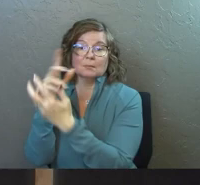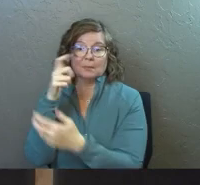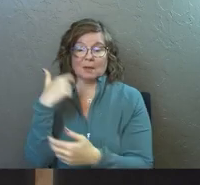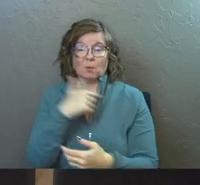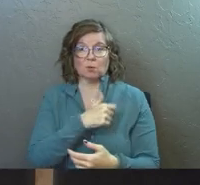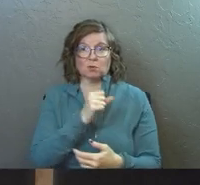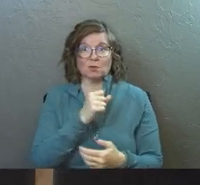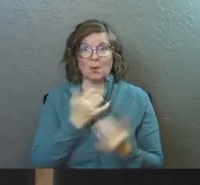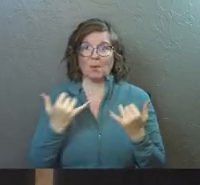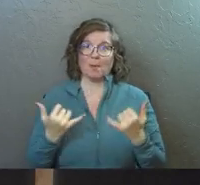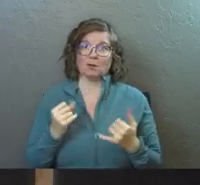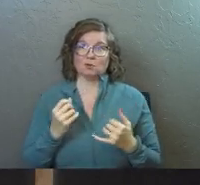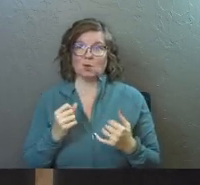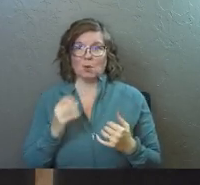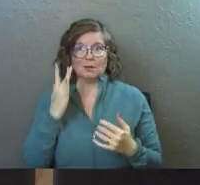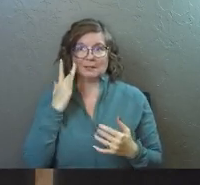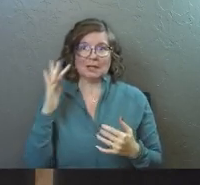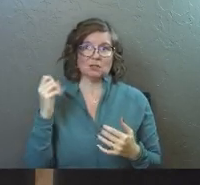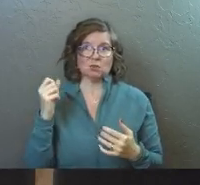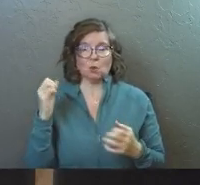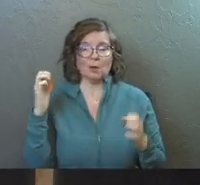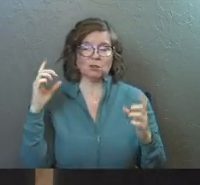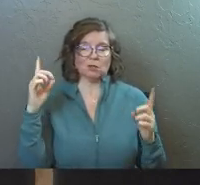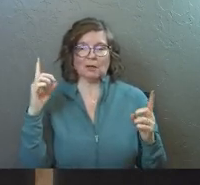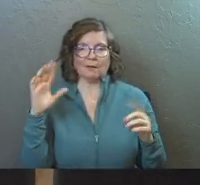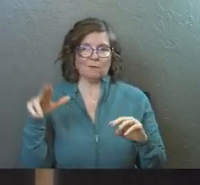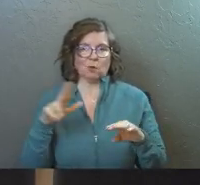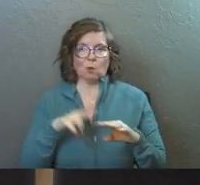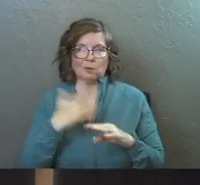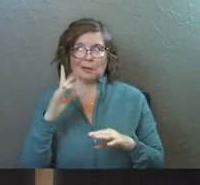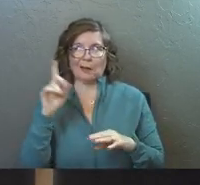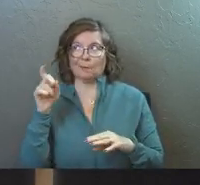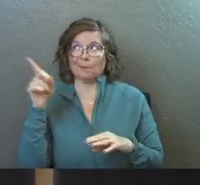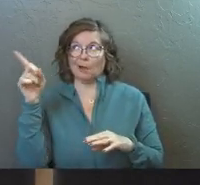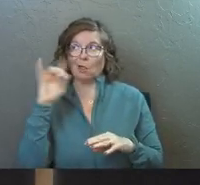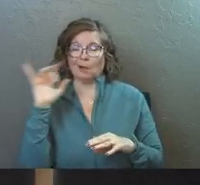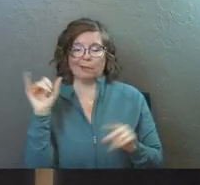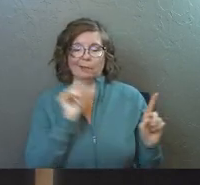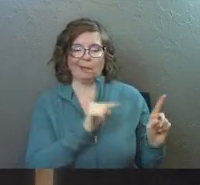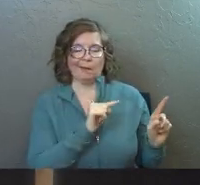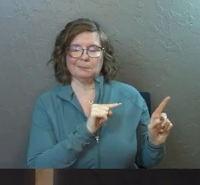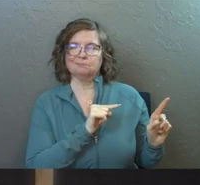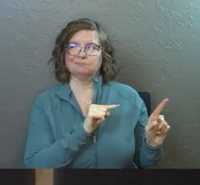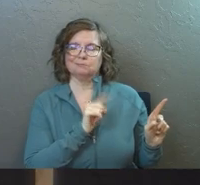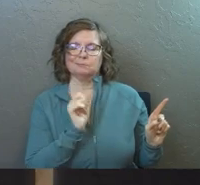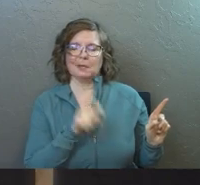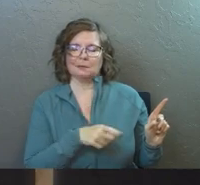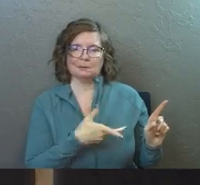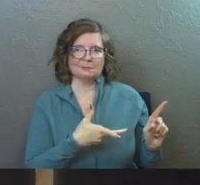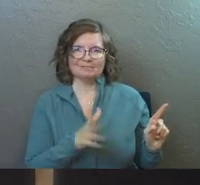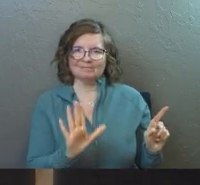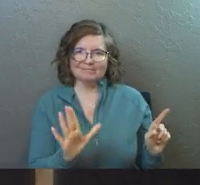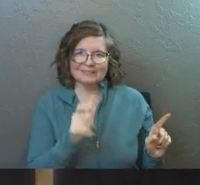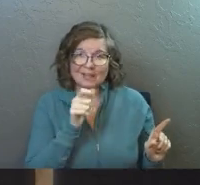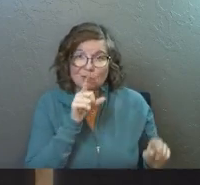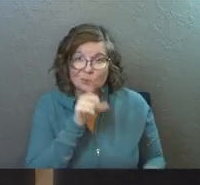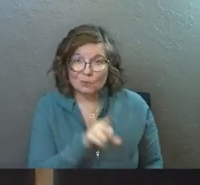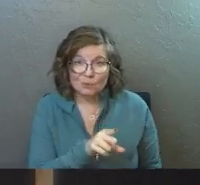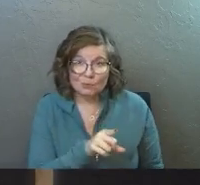Because we're so modern and so intelligent and so educated, of course God must see it how our culture sees it. Not